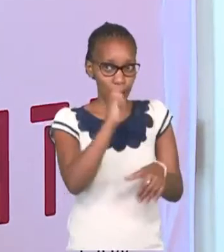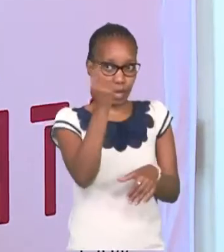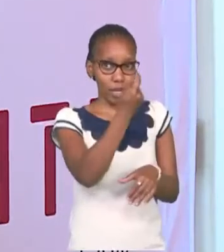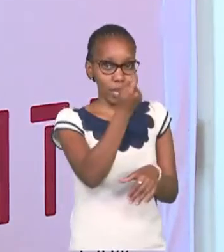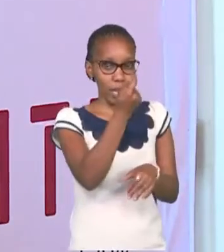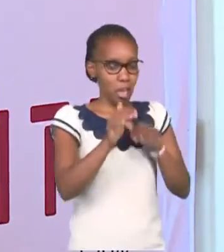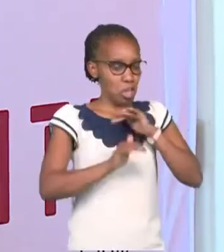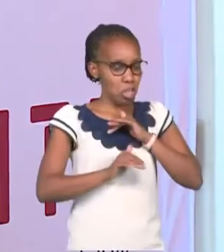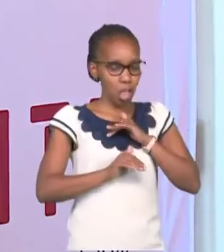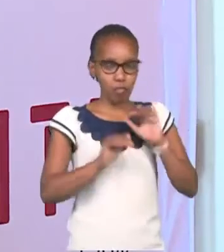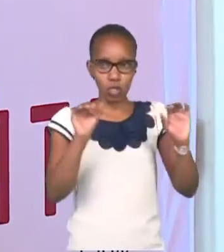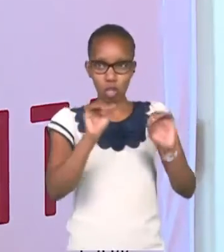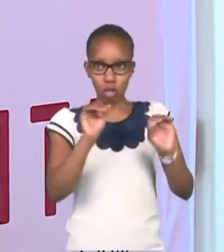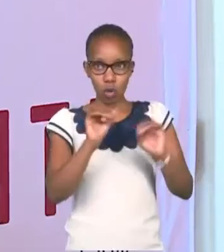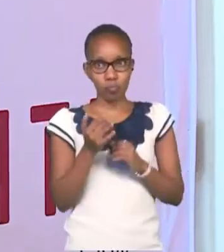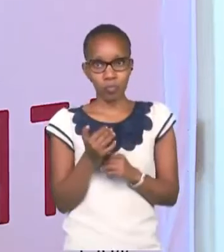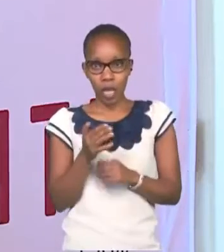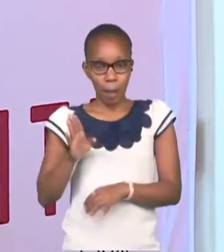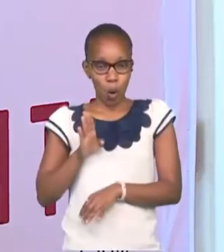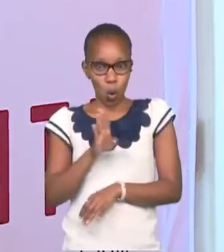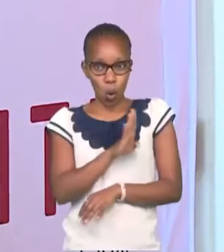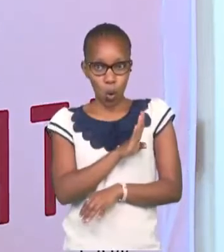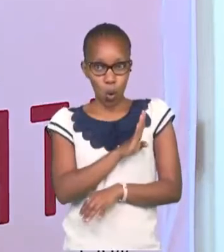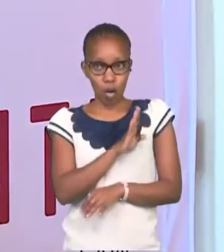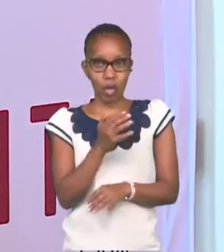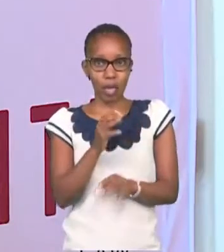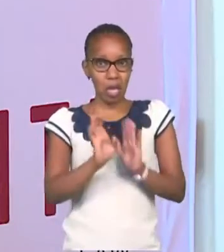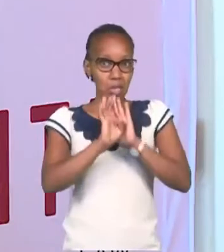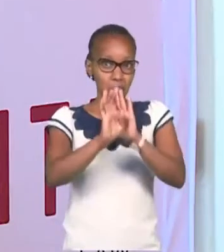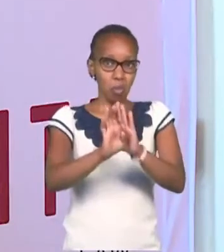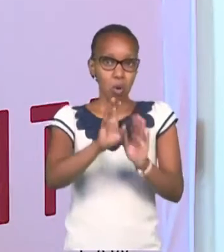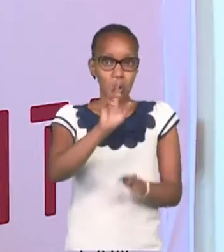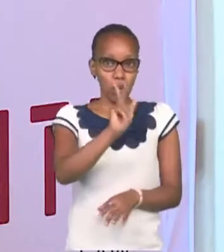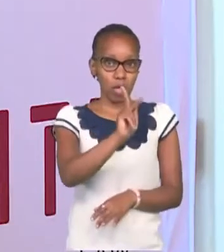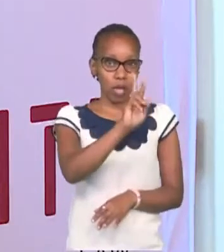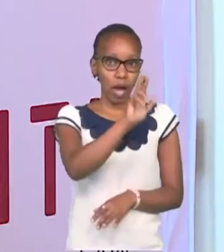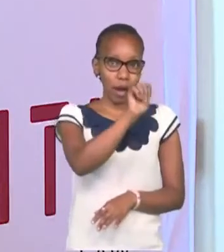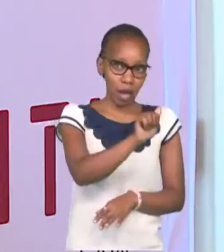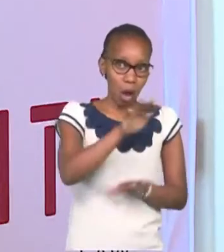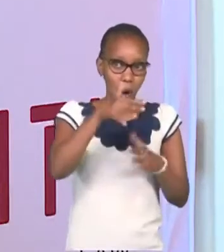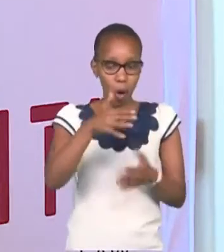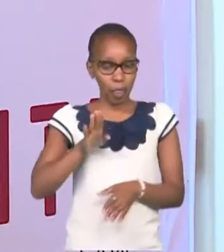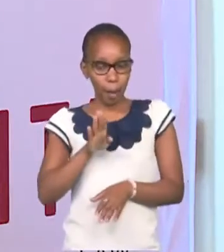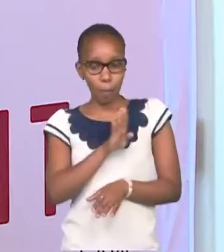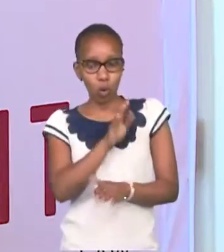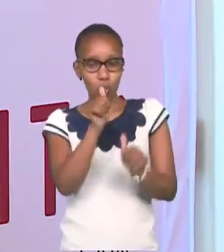adequate. The relevant bodies in terms of KRA, or even let's say the bodies in charge